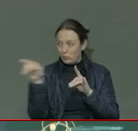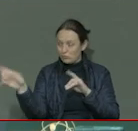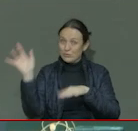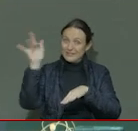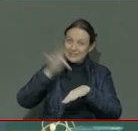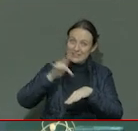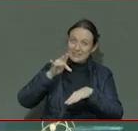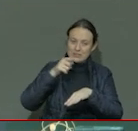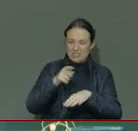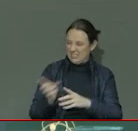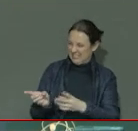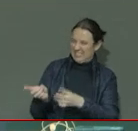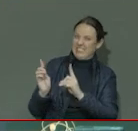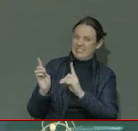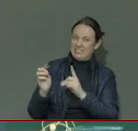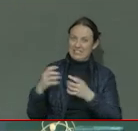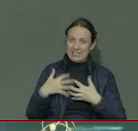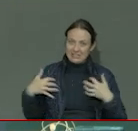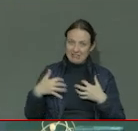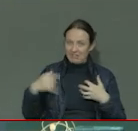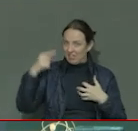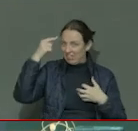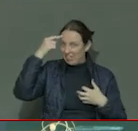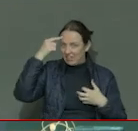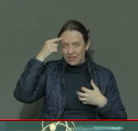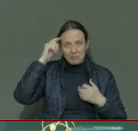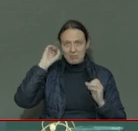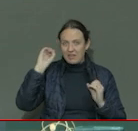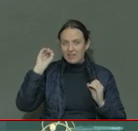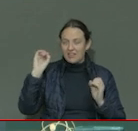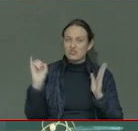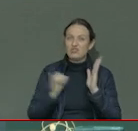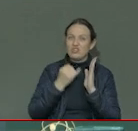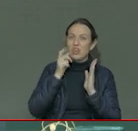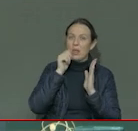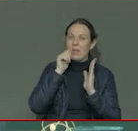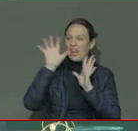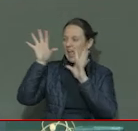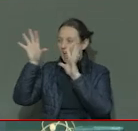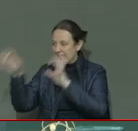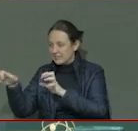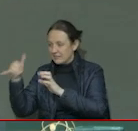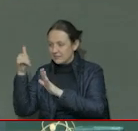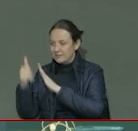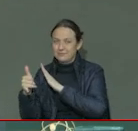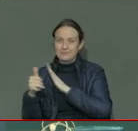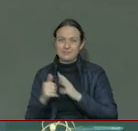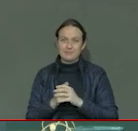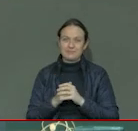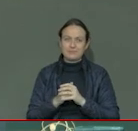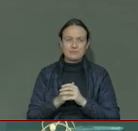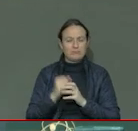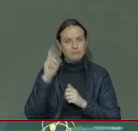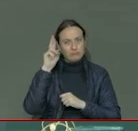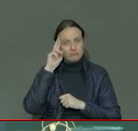So Richard Parker, without any consideration, he pounces on the man and he kills. But remember,